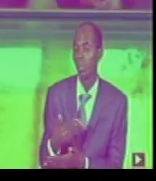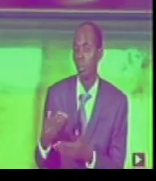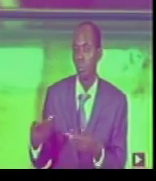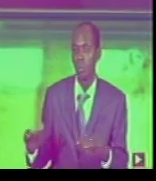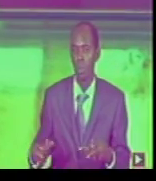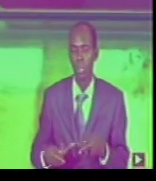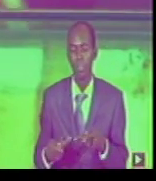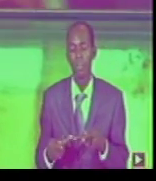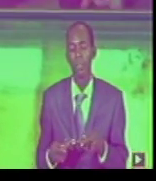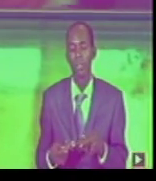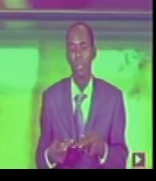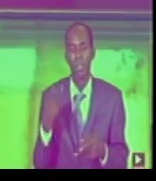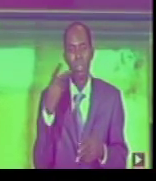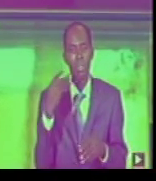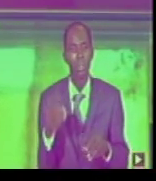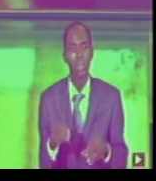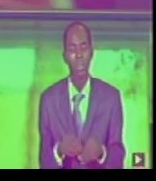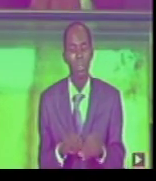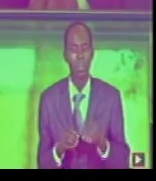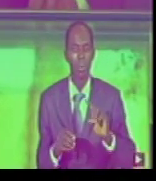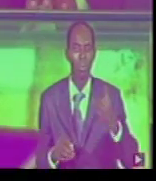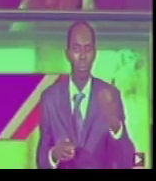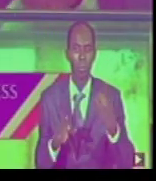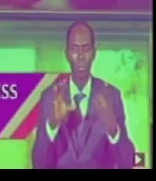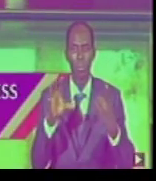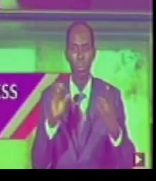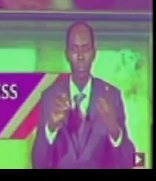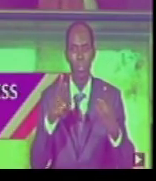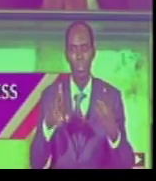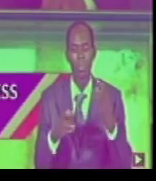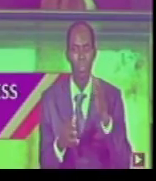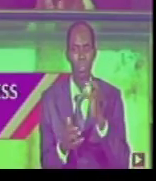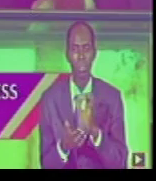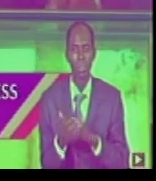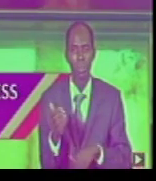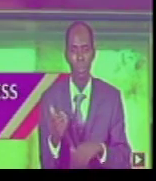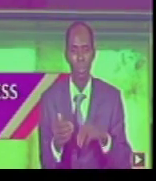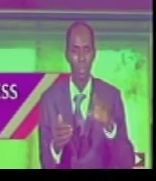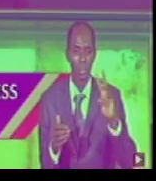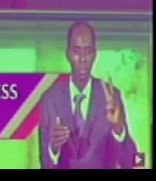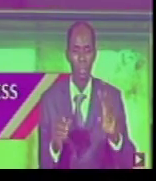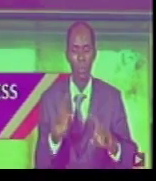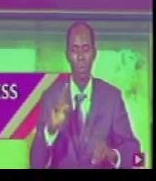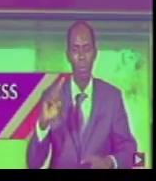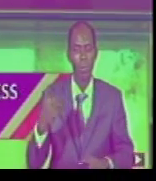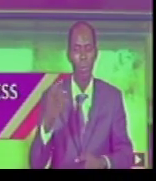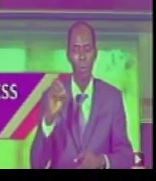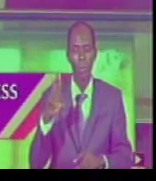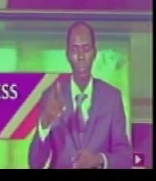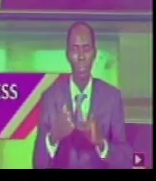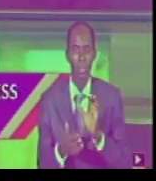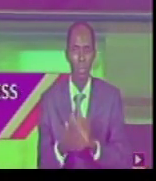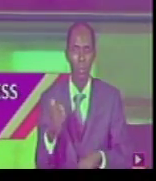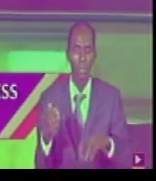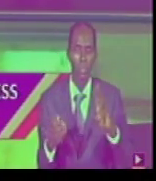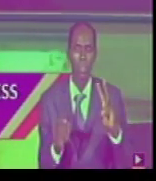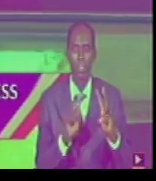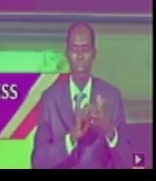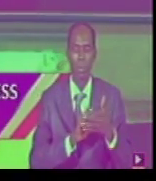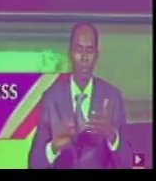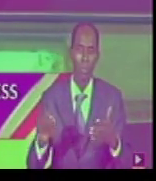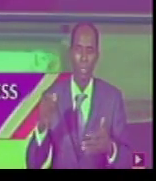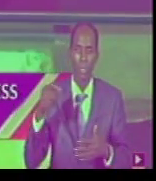at 1 Corinthians chapter 6. I'm reading from verse 19.